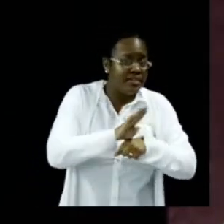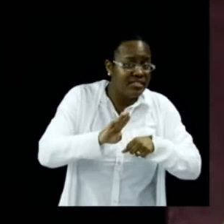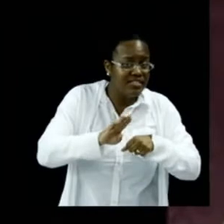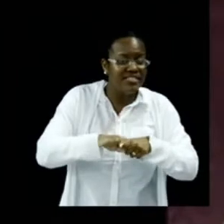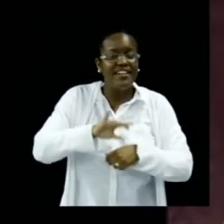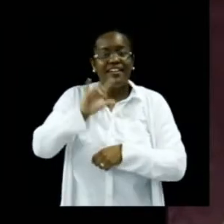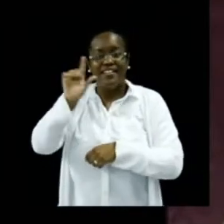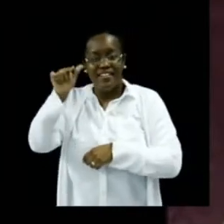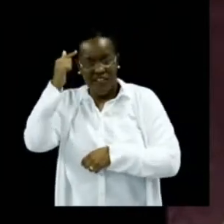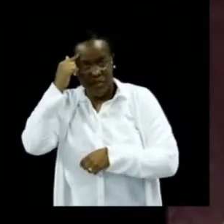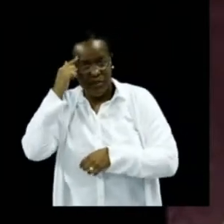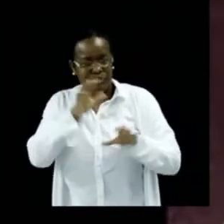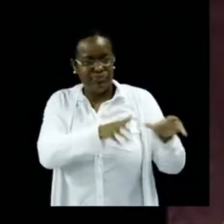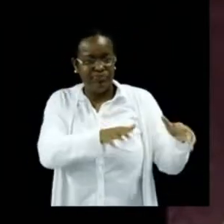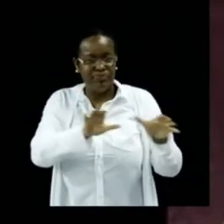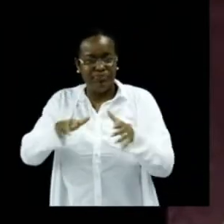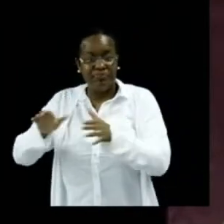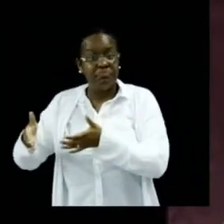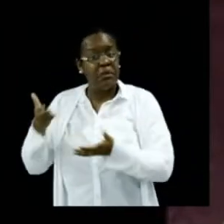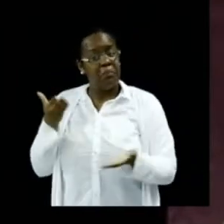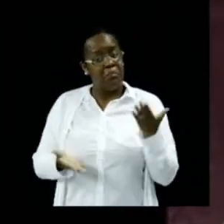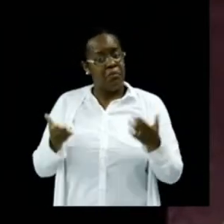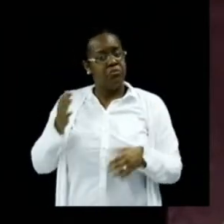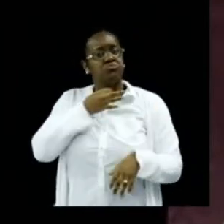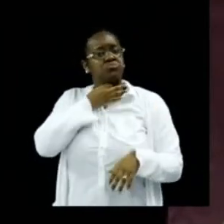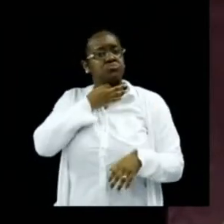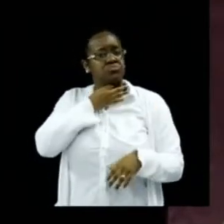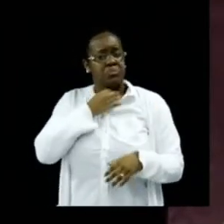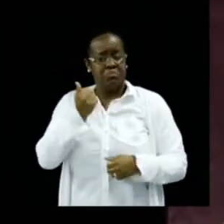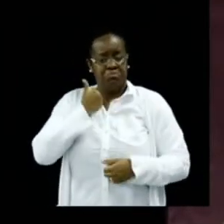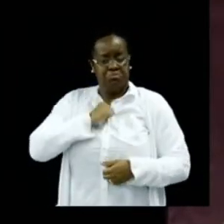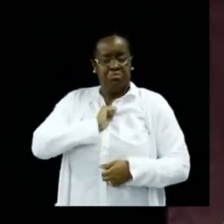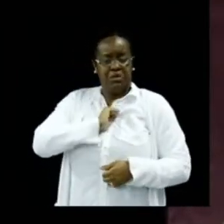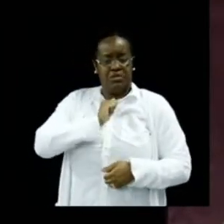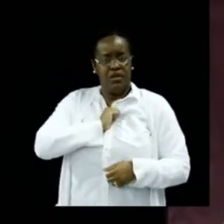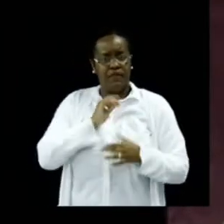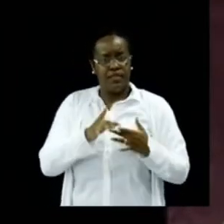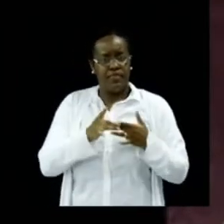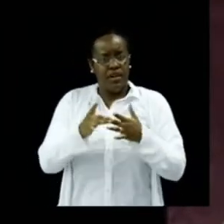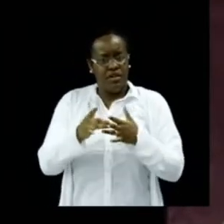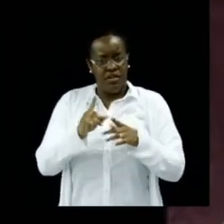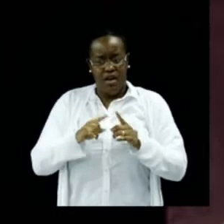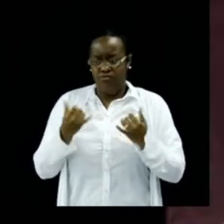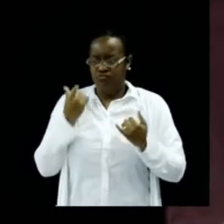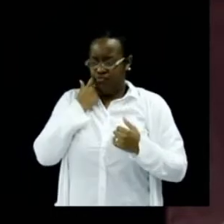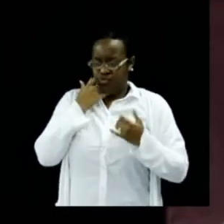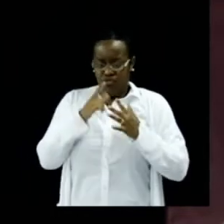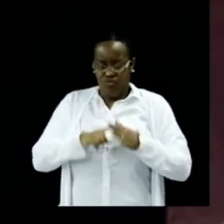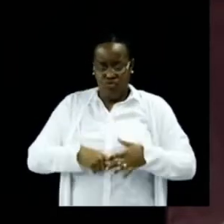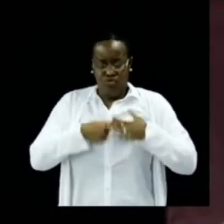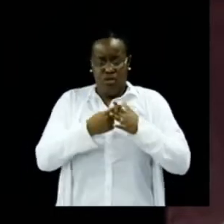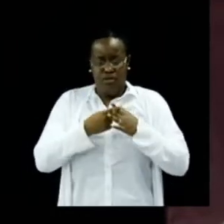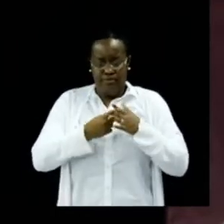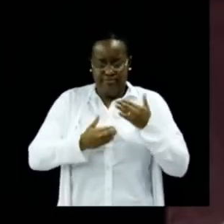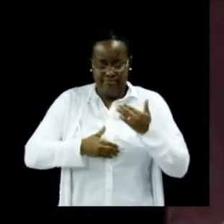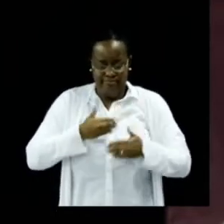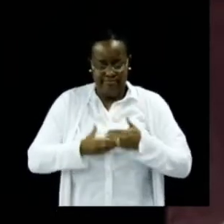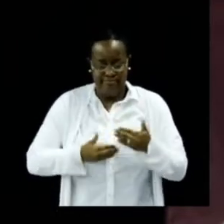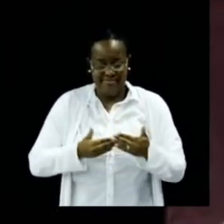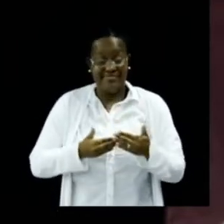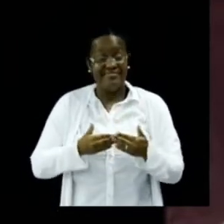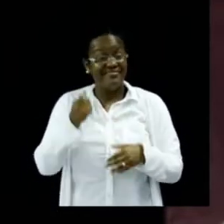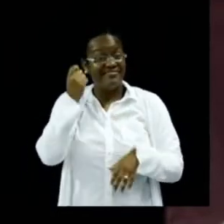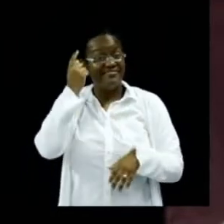government. You may be asking how you can be a leader when you are just starting in a profession.